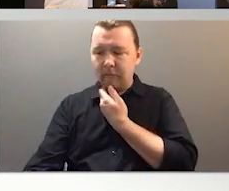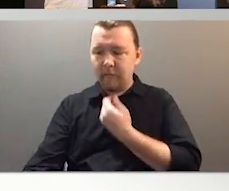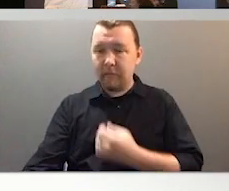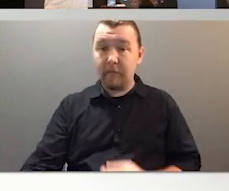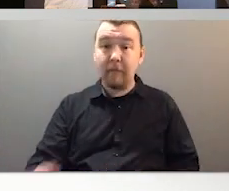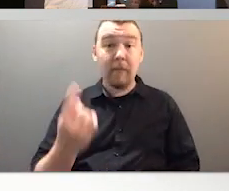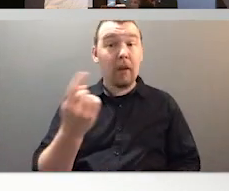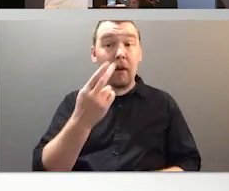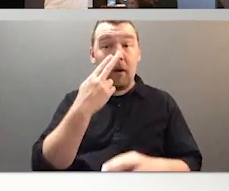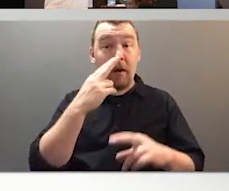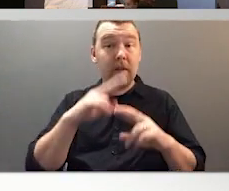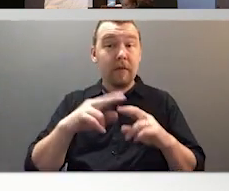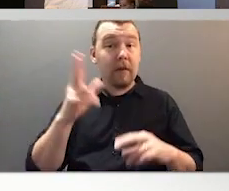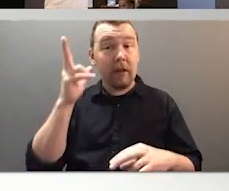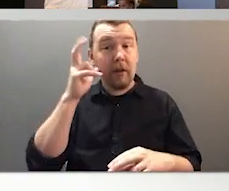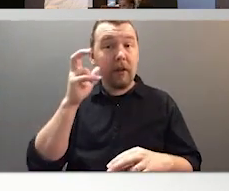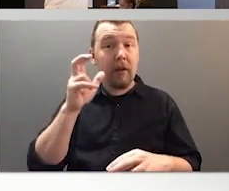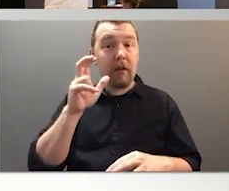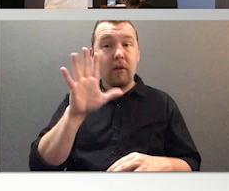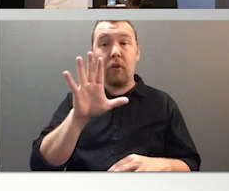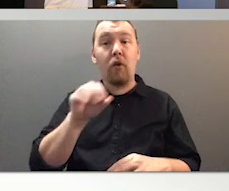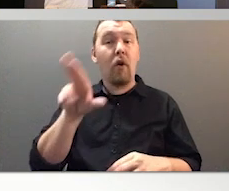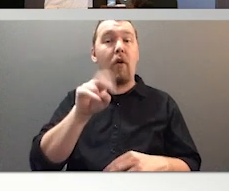Always fun to hear yourself.